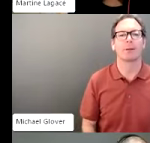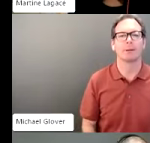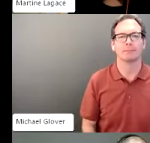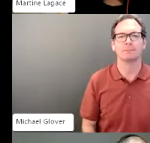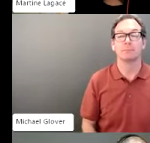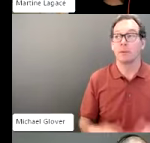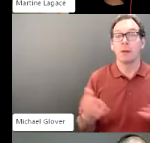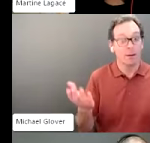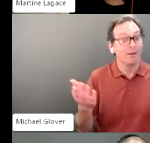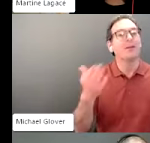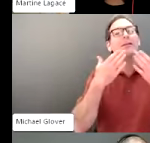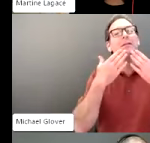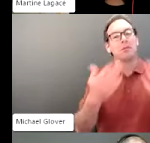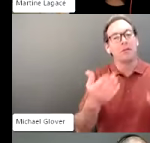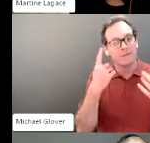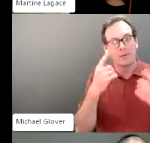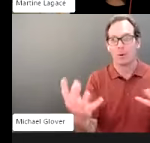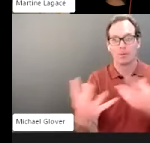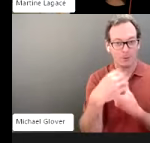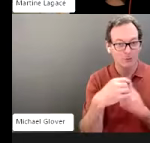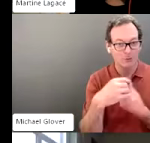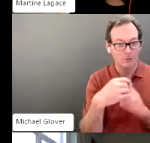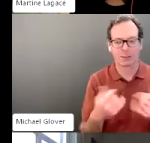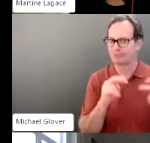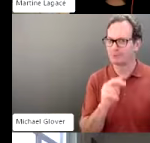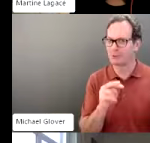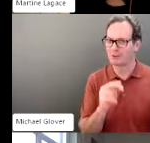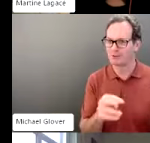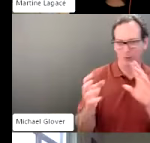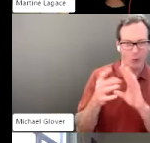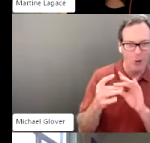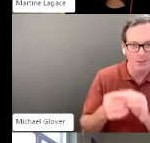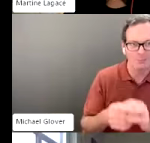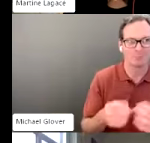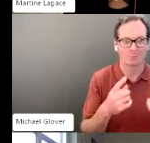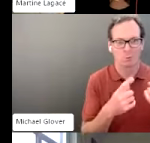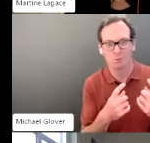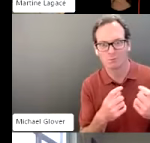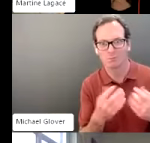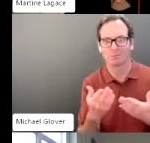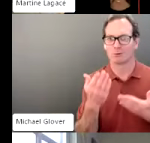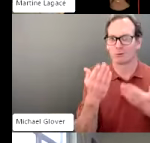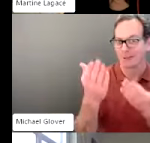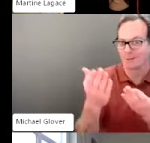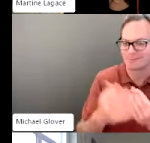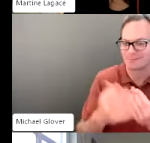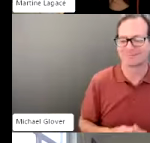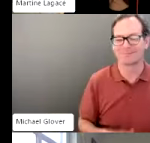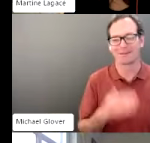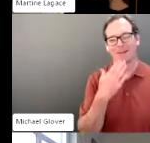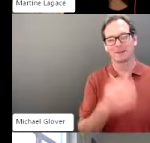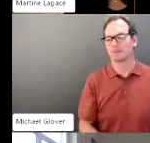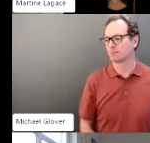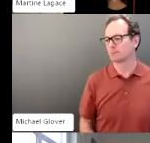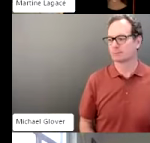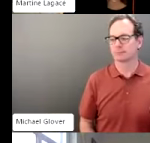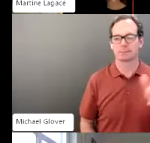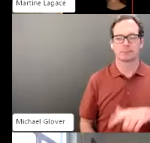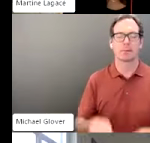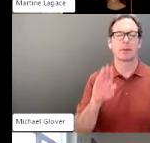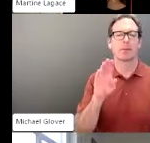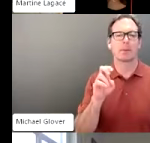you for your participation. I really look forward for questions, comments, suggestions. Thank you, Martine. That was really, really,